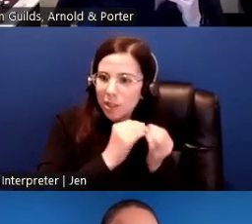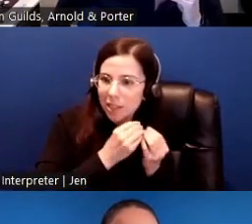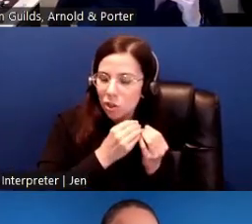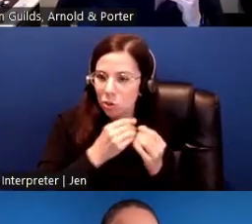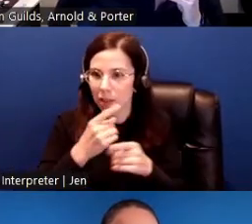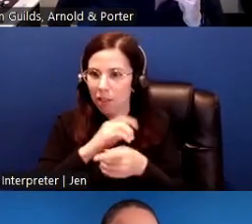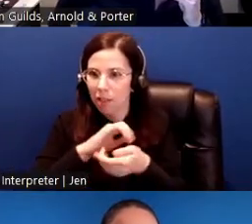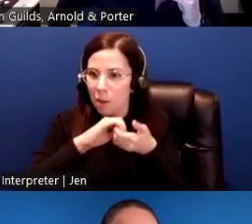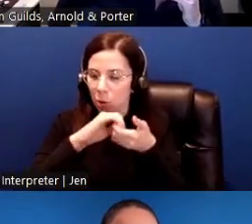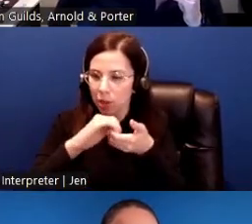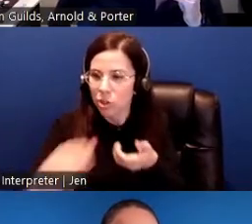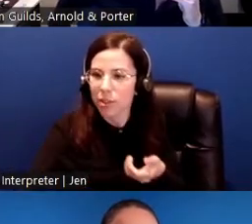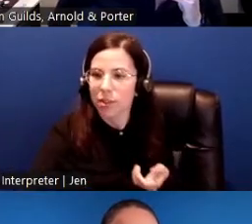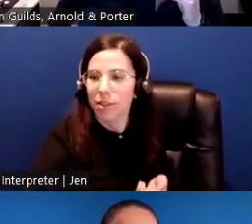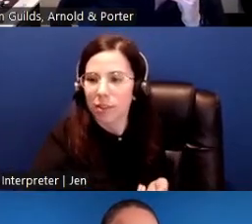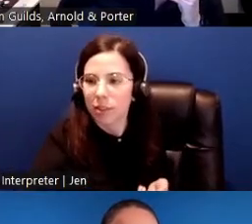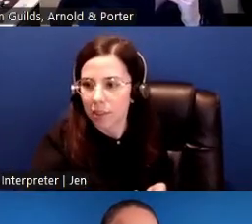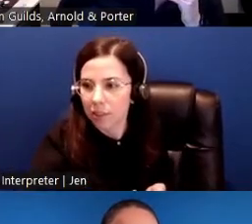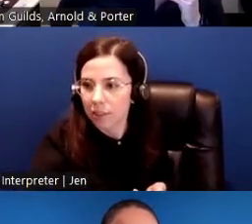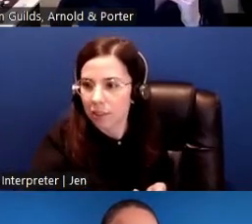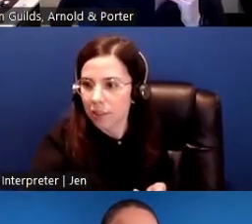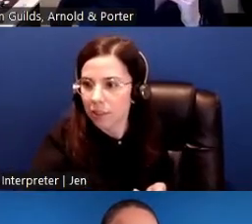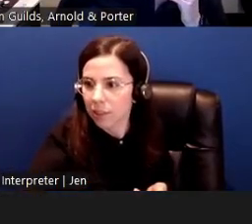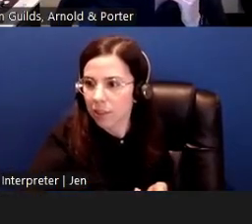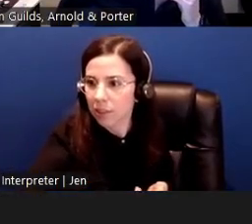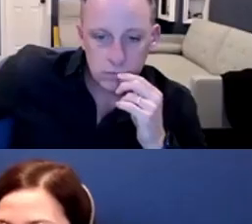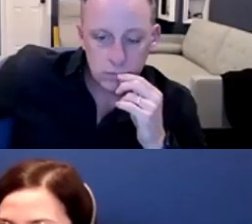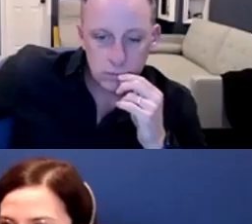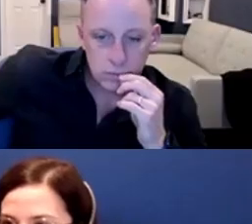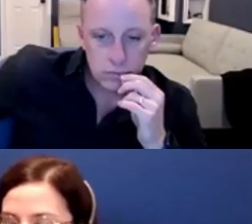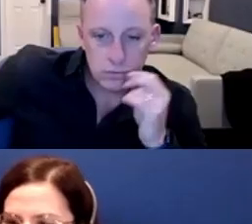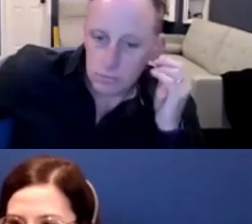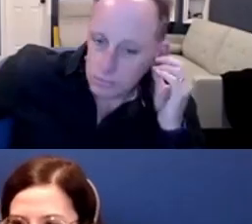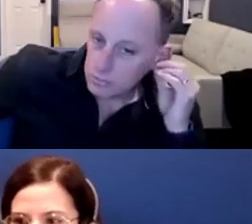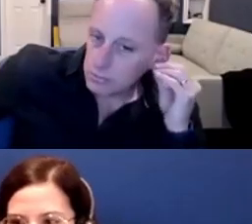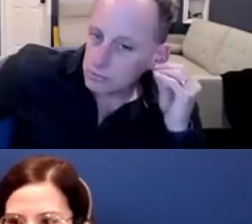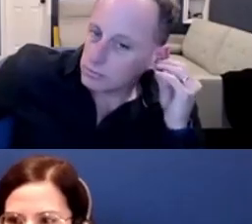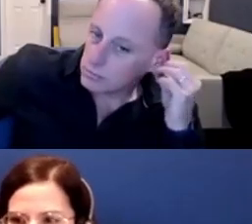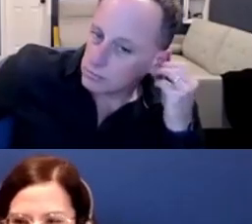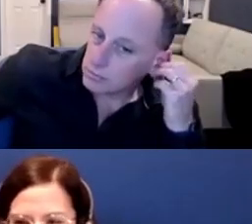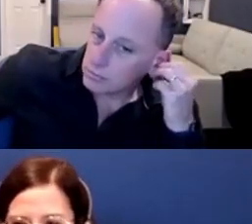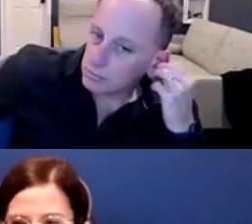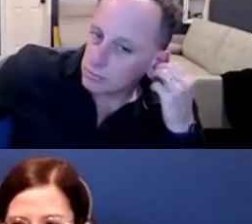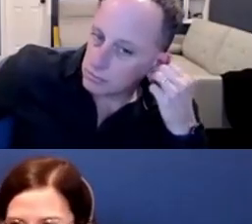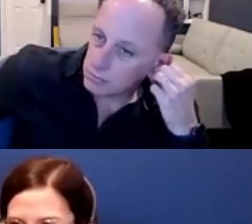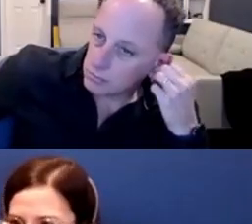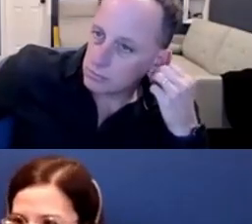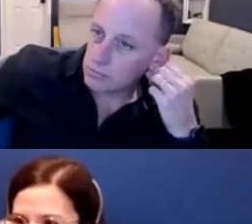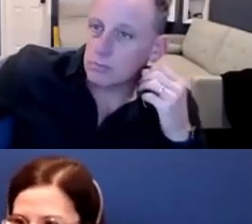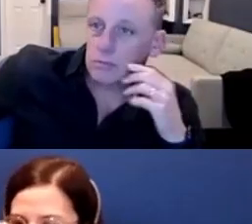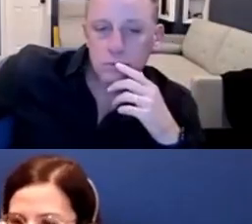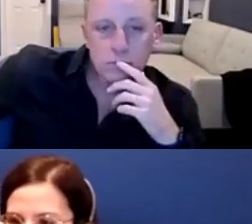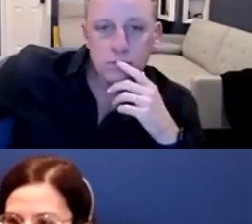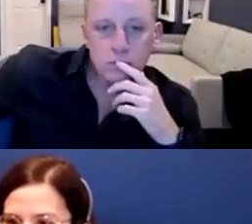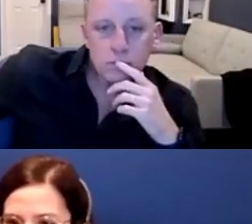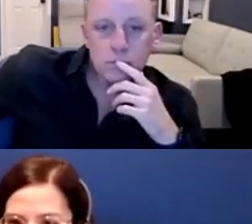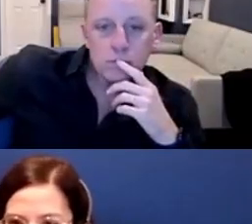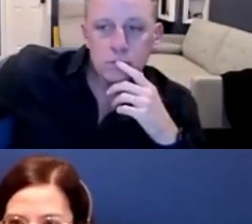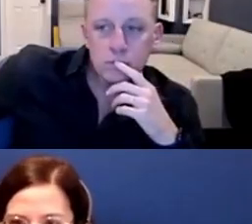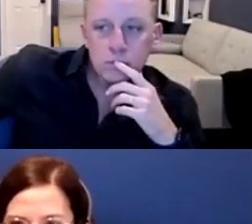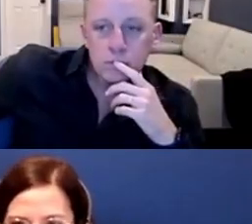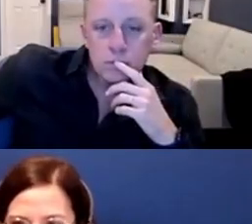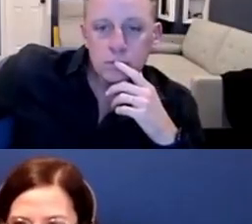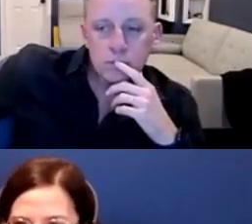that's where we have the biggest challenges in being able to connect locally with local areas. I mean,